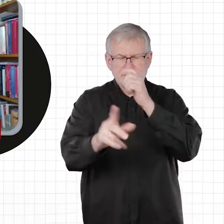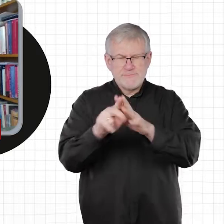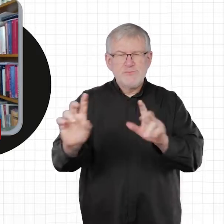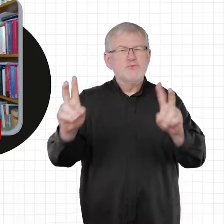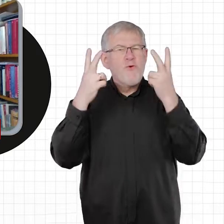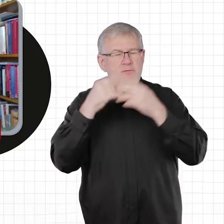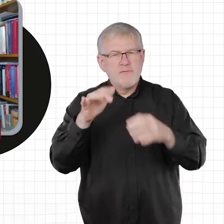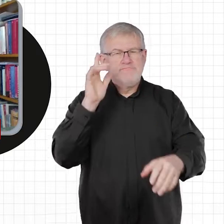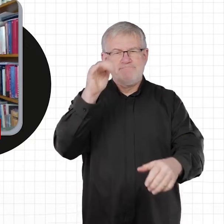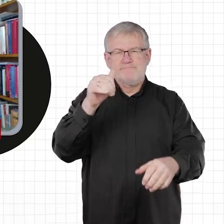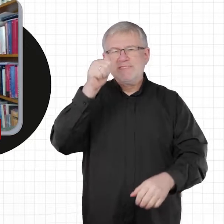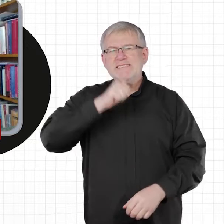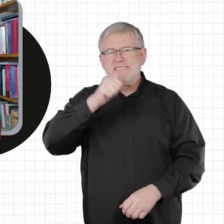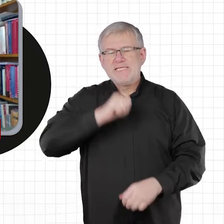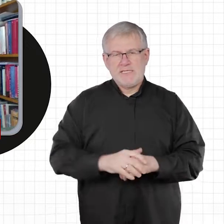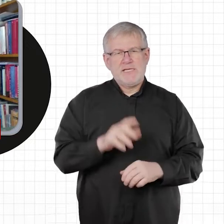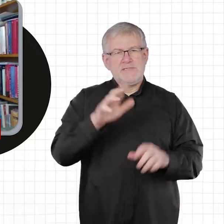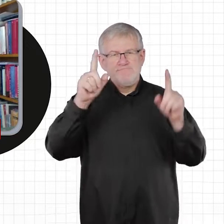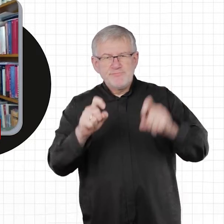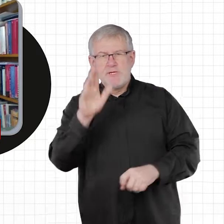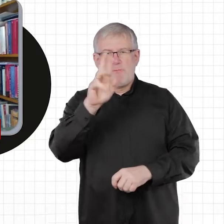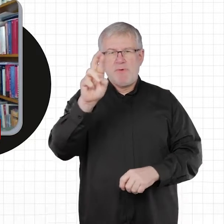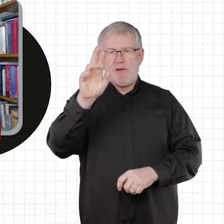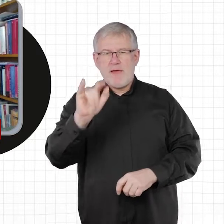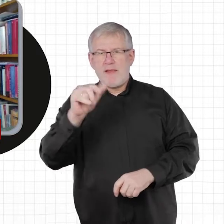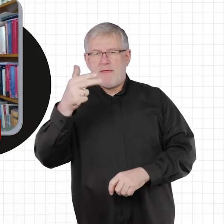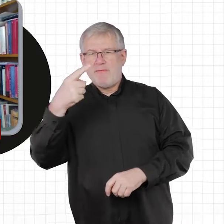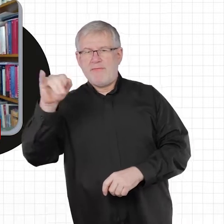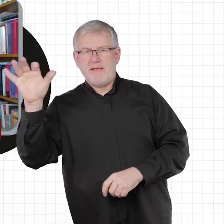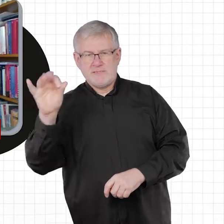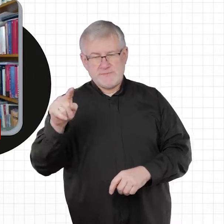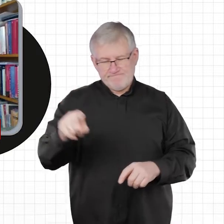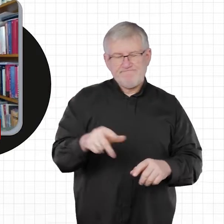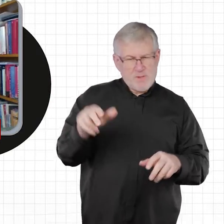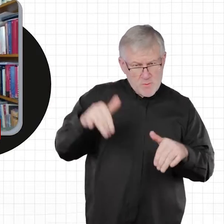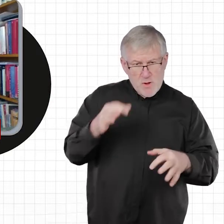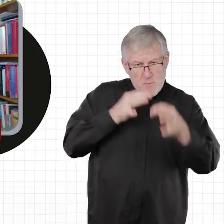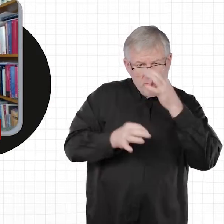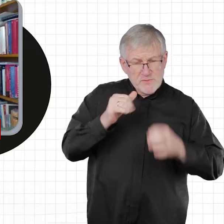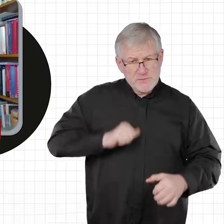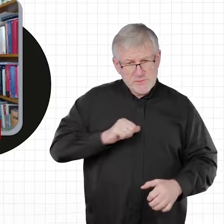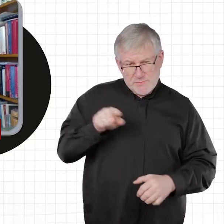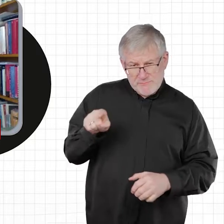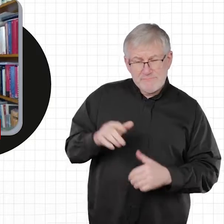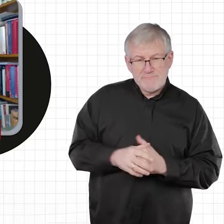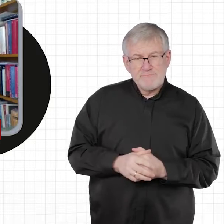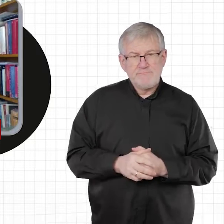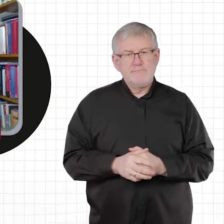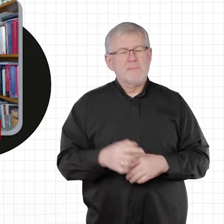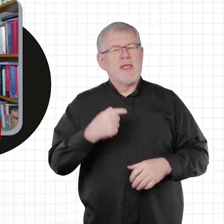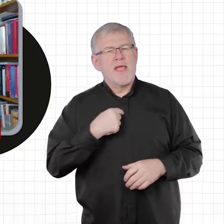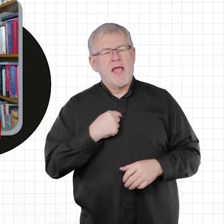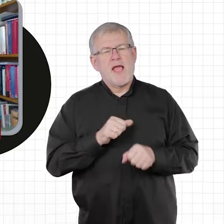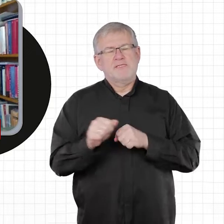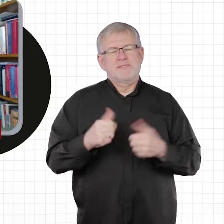start with Bryndís. Bryndís, can you tell us something more about yourself? My name is Bryndís.